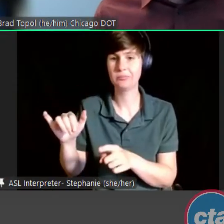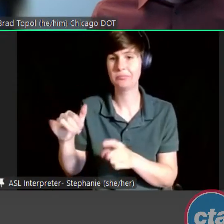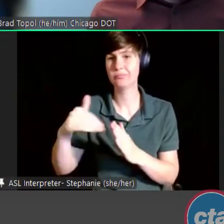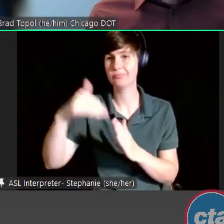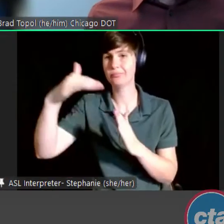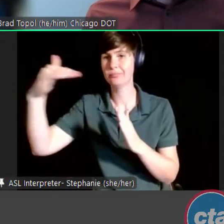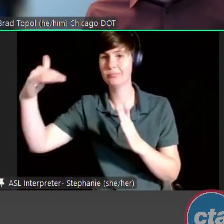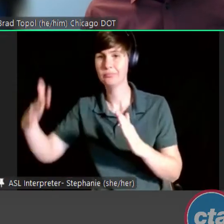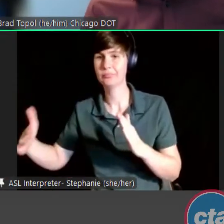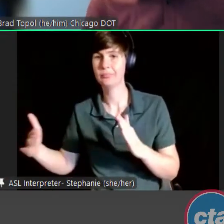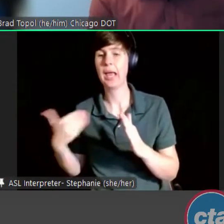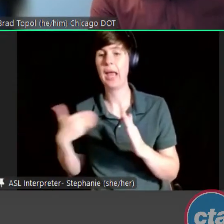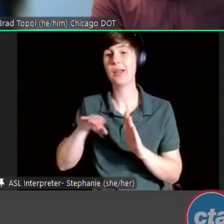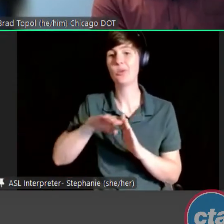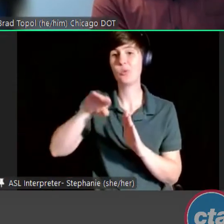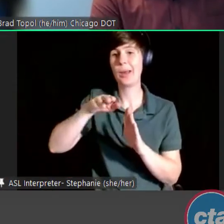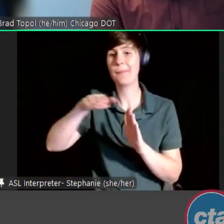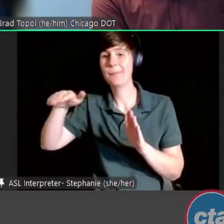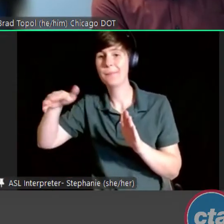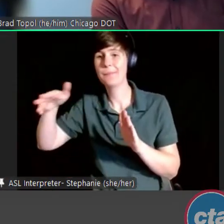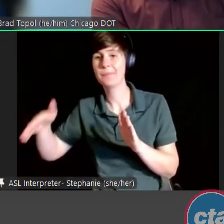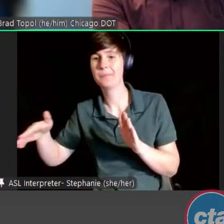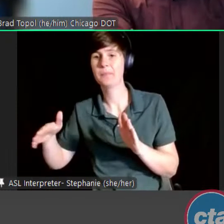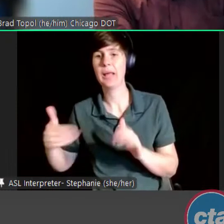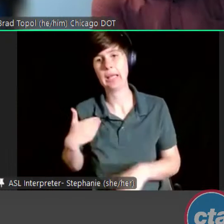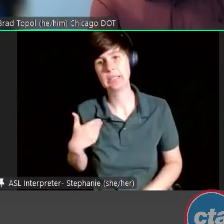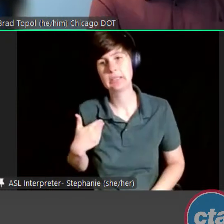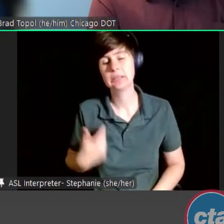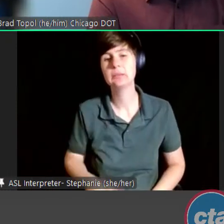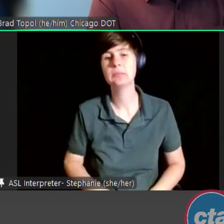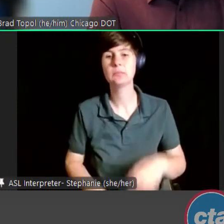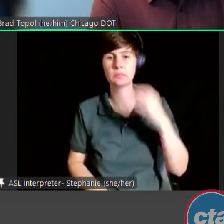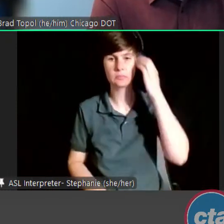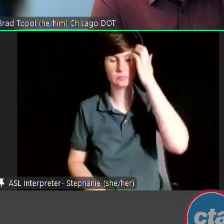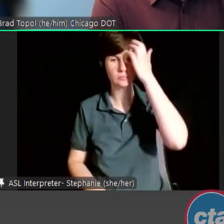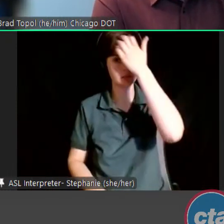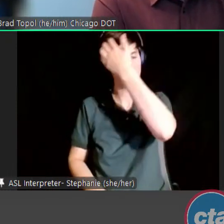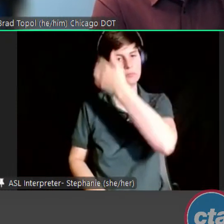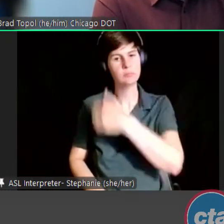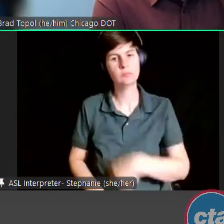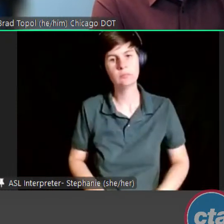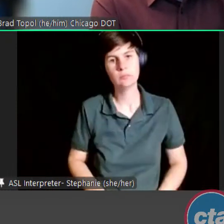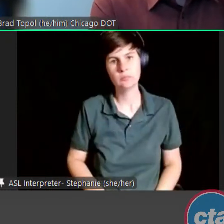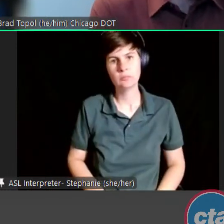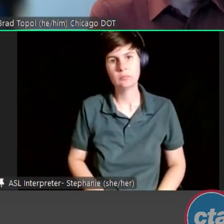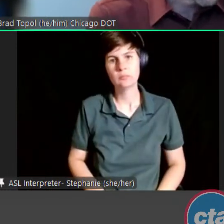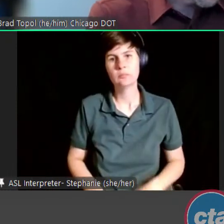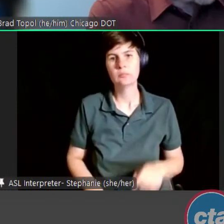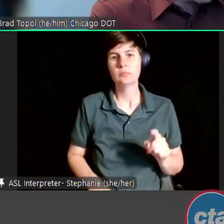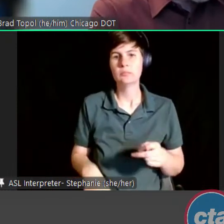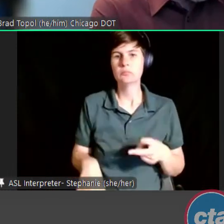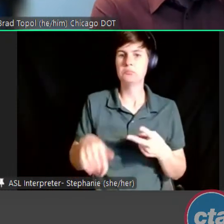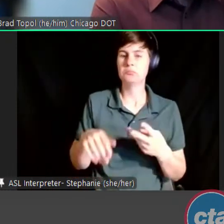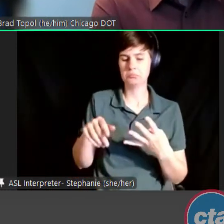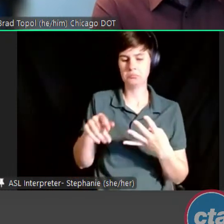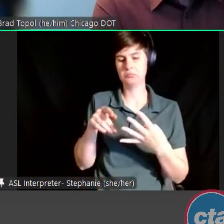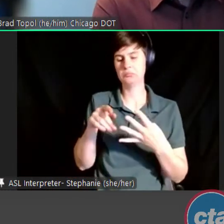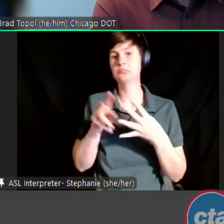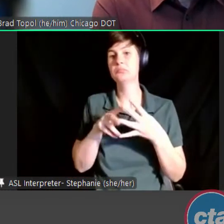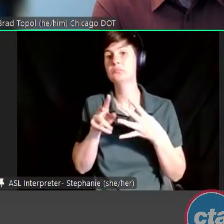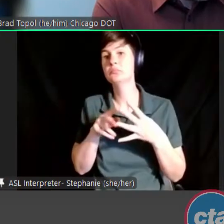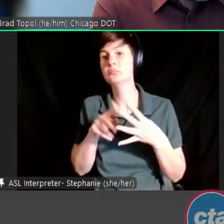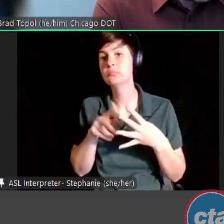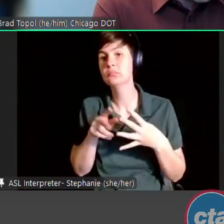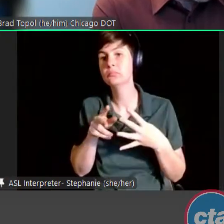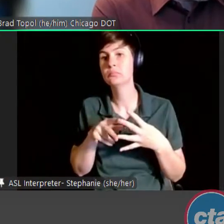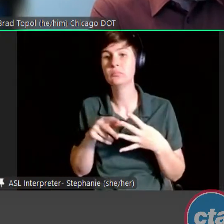top to it. So the flat top bars and the corduroy were both right. These are used to